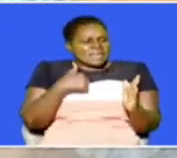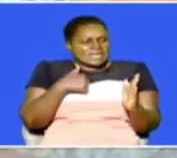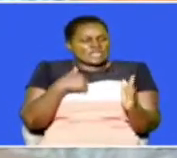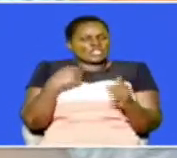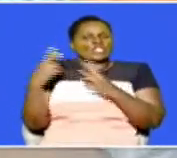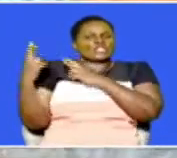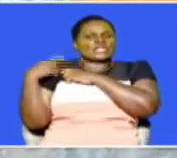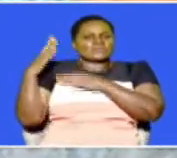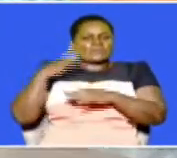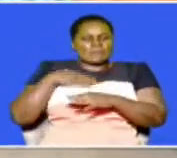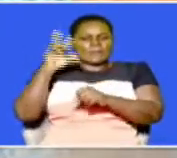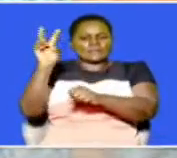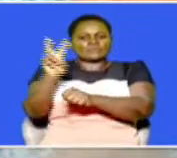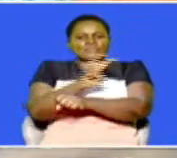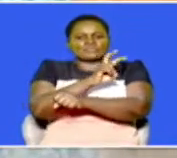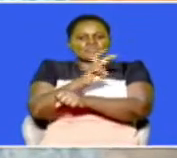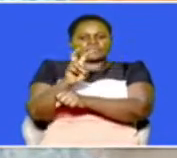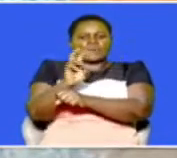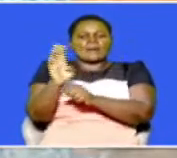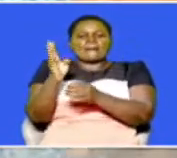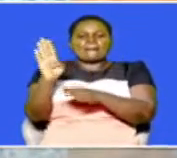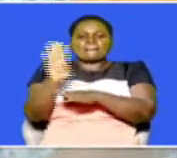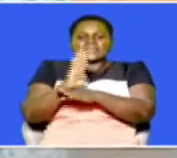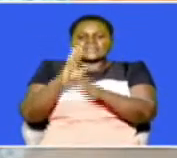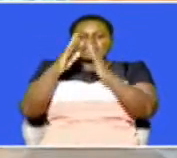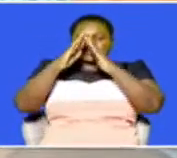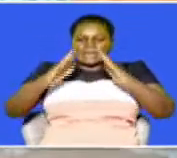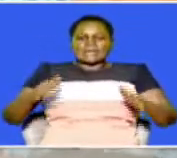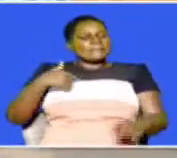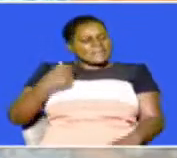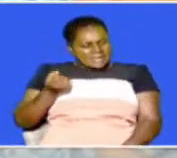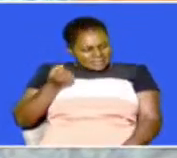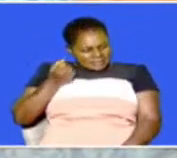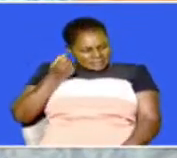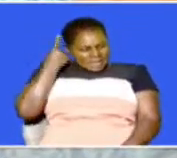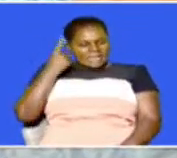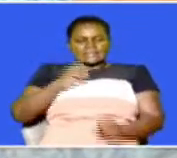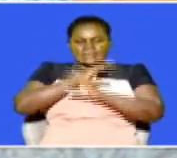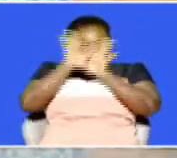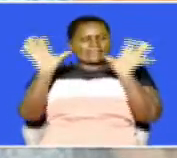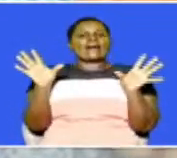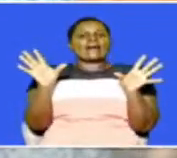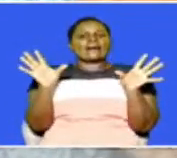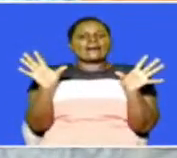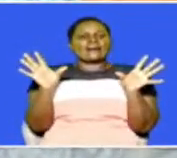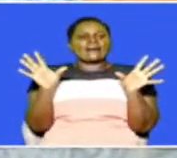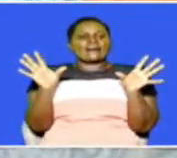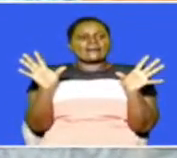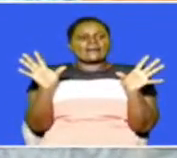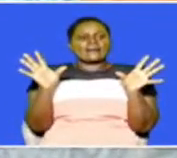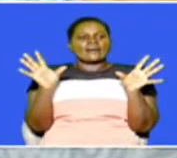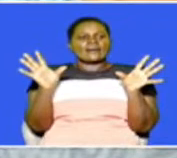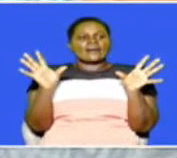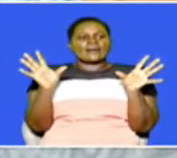was to preside over the business of the House, and I understood that reasonably well.